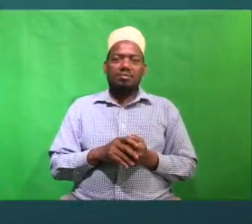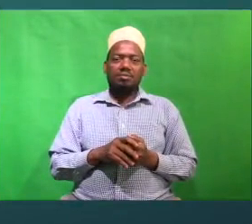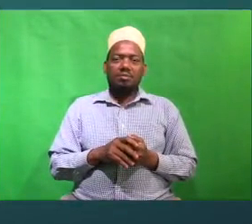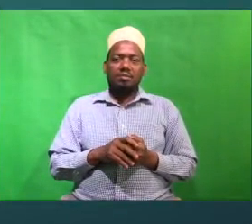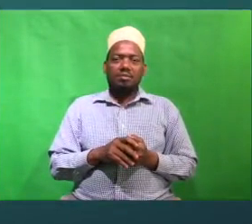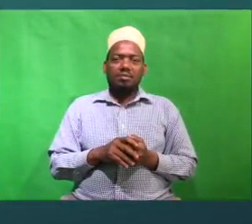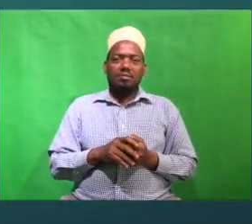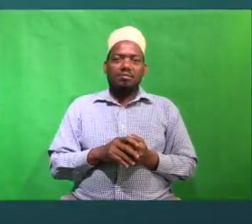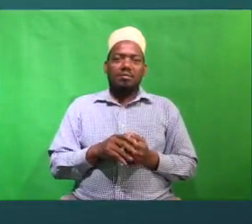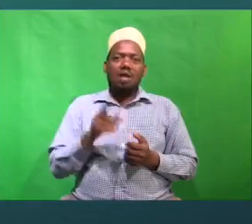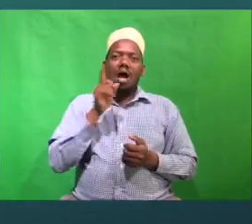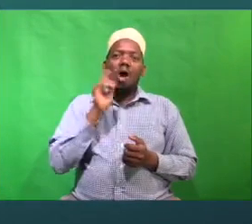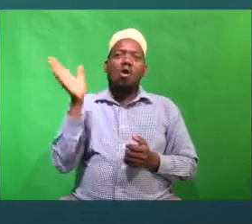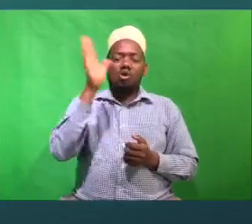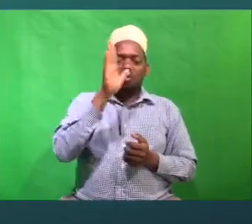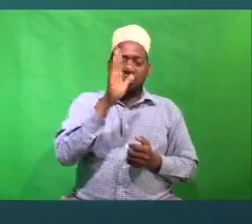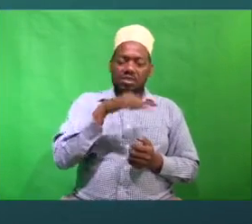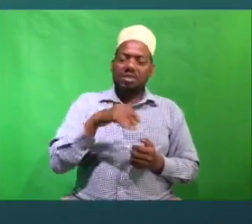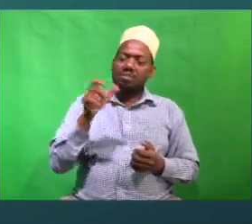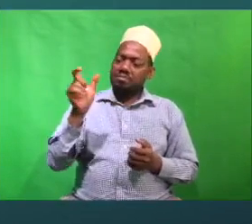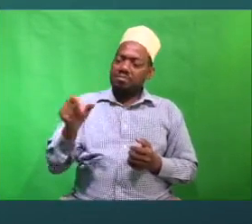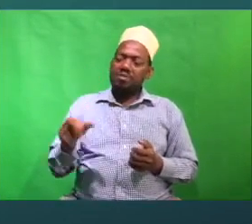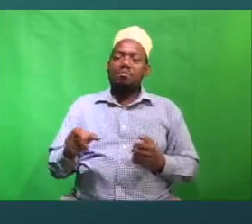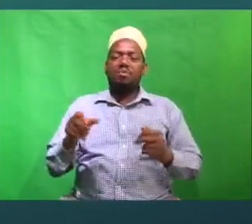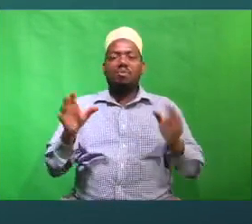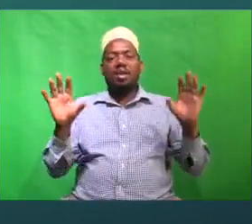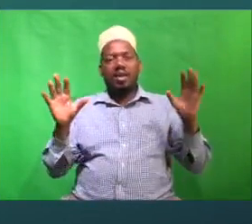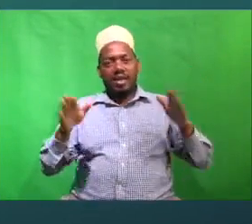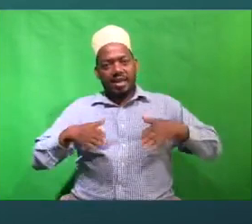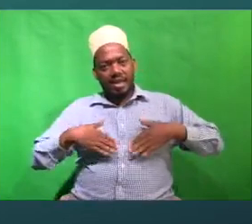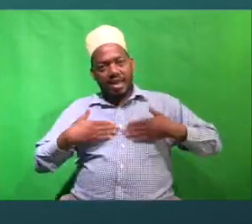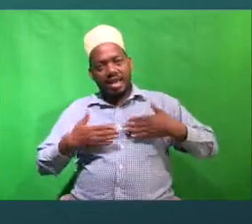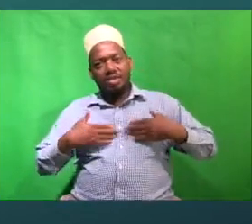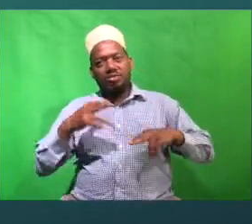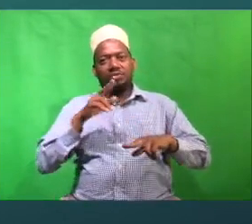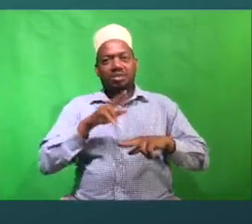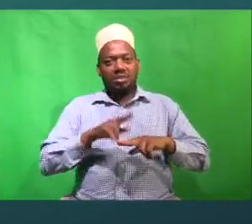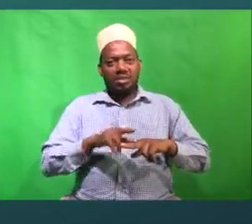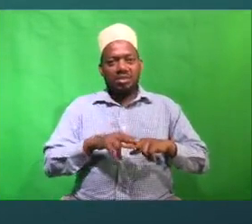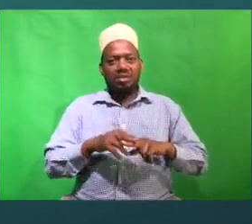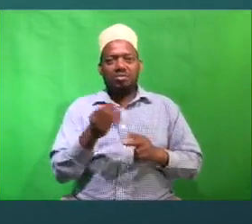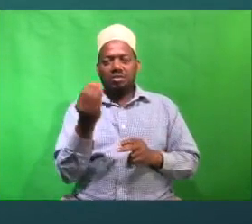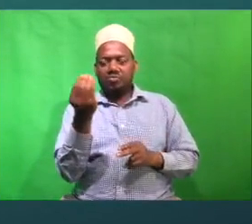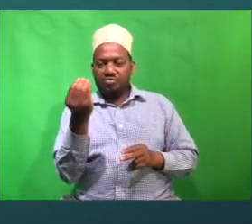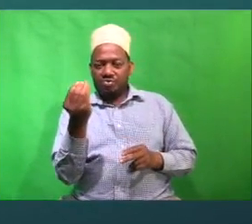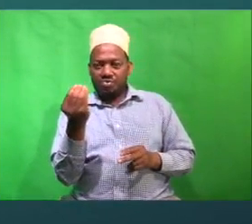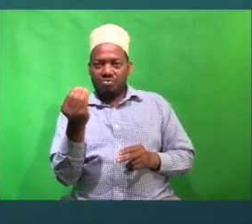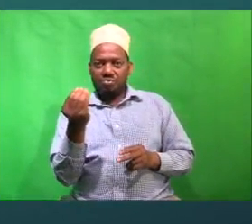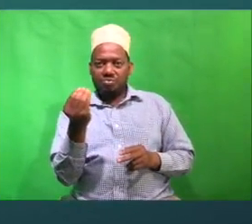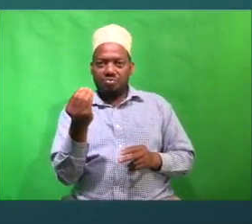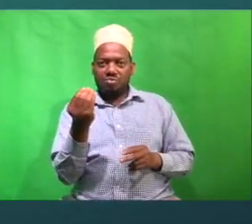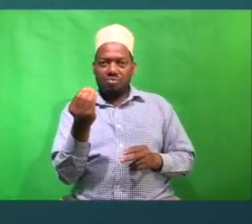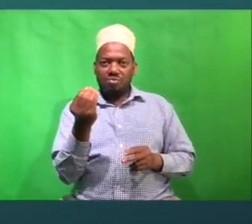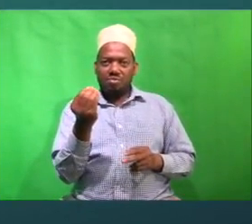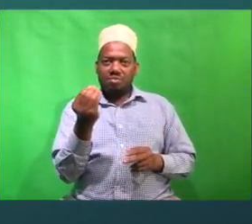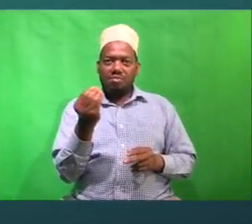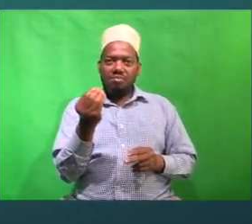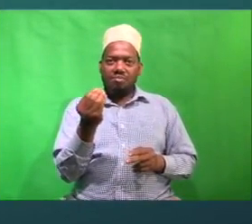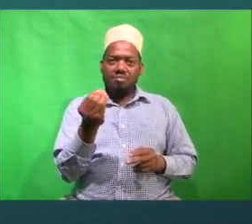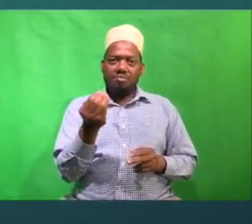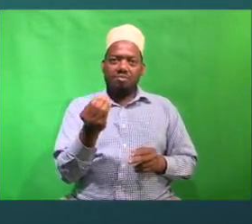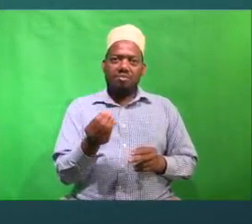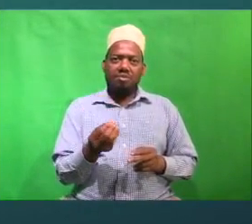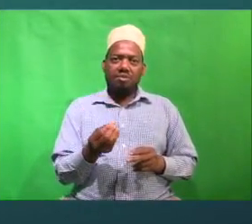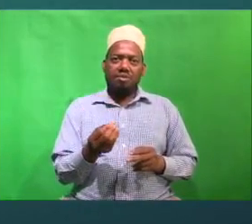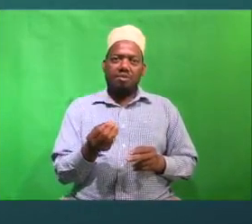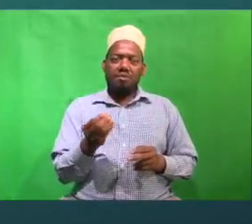characteristic. Always people like to settle in area which are free of disease and pest. But